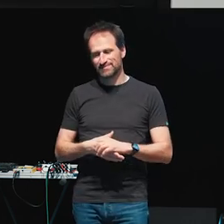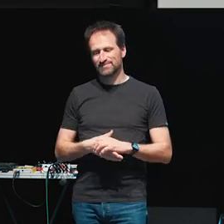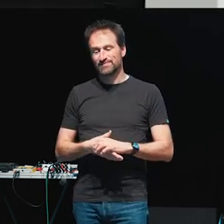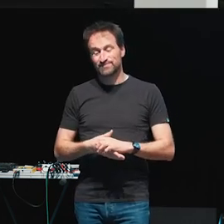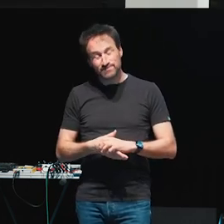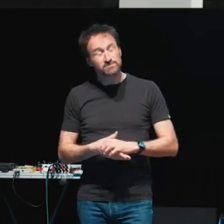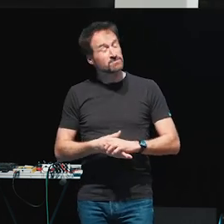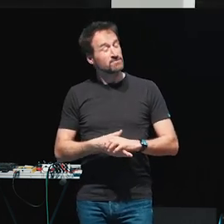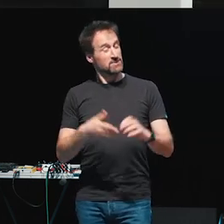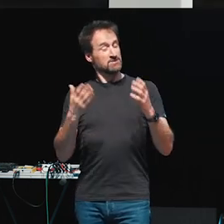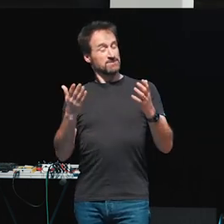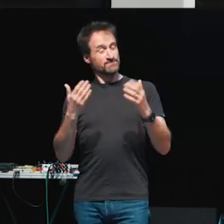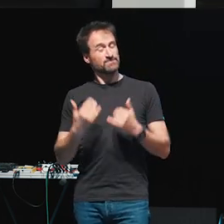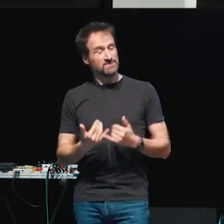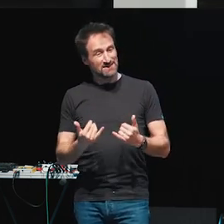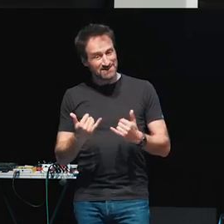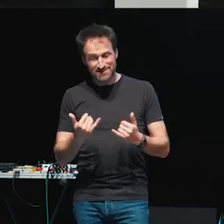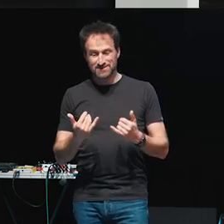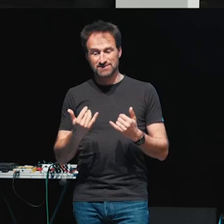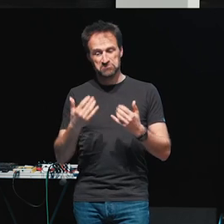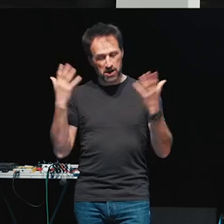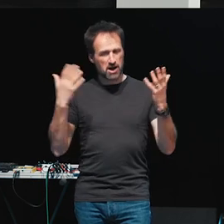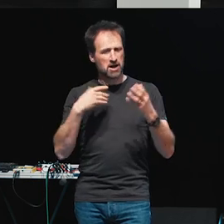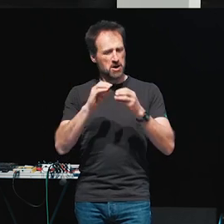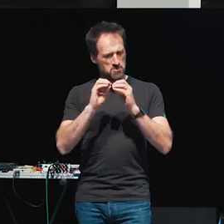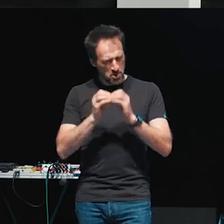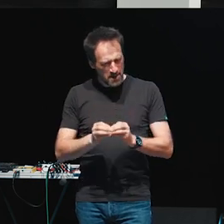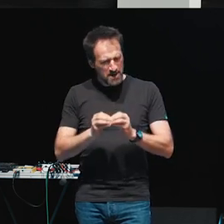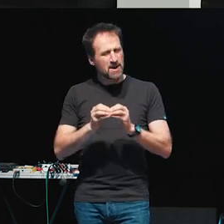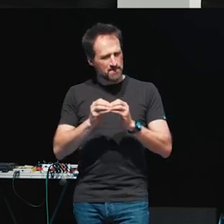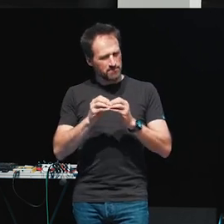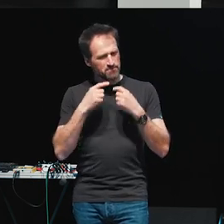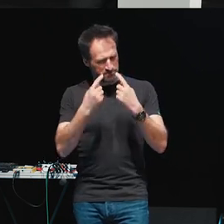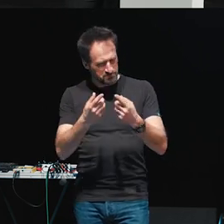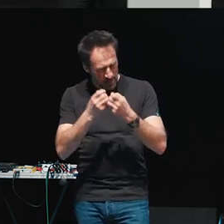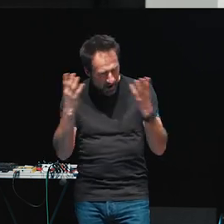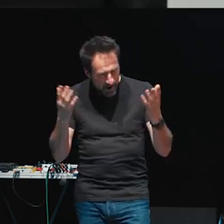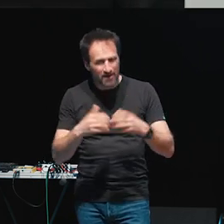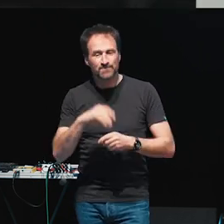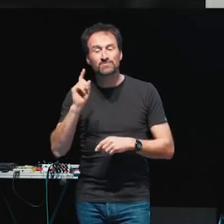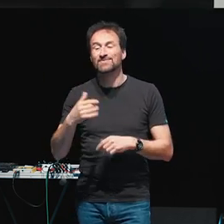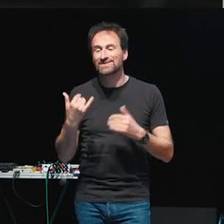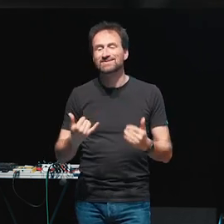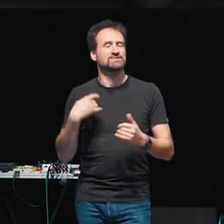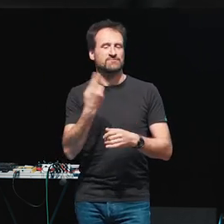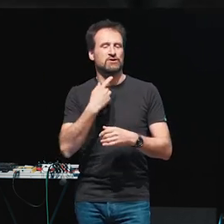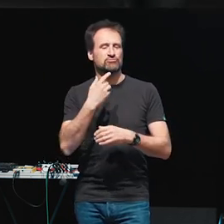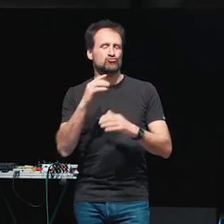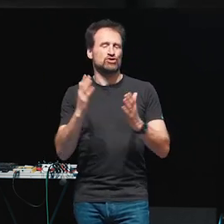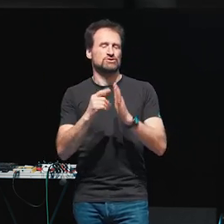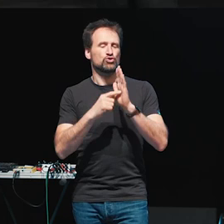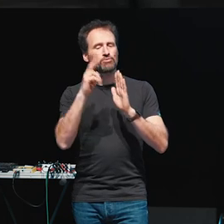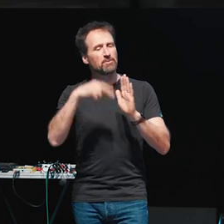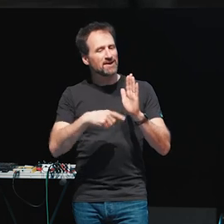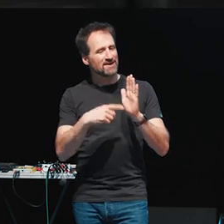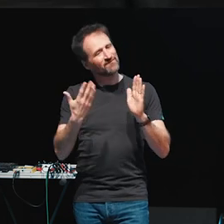So now that the problem statement is clear, let us first go through what we're going to be covering today,